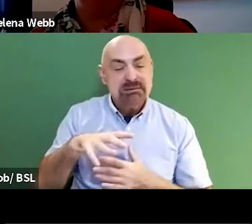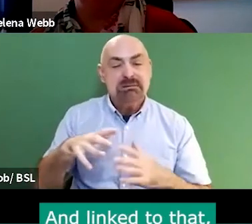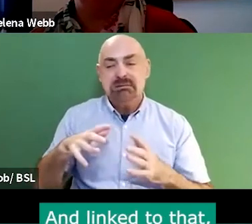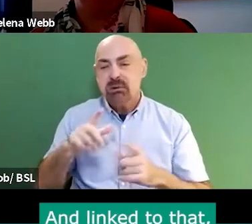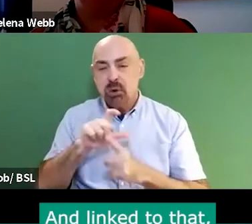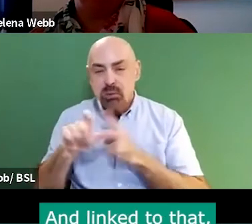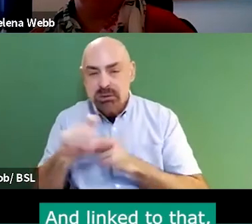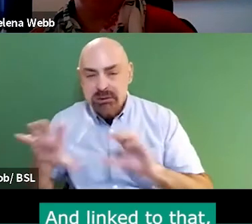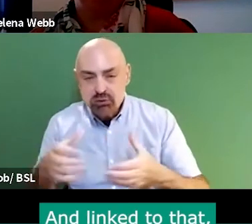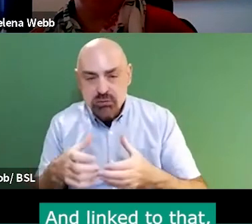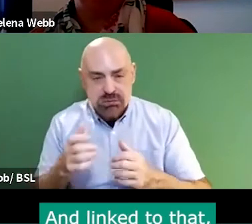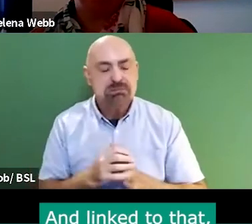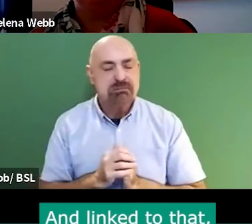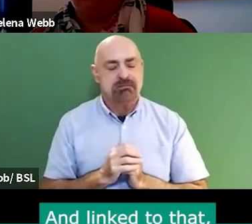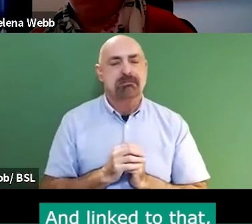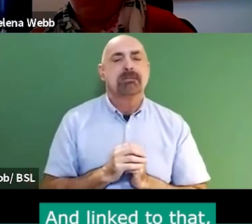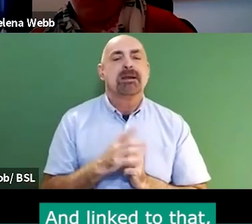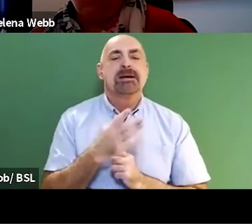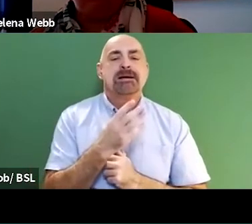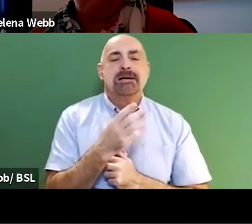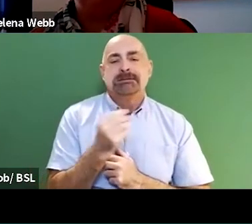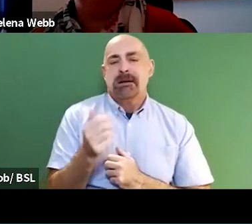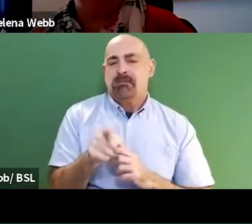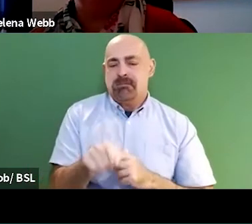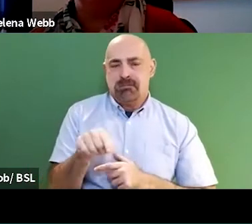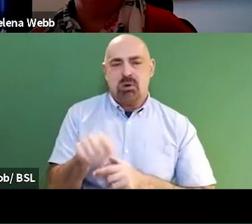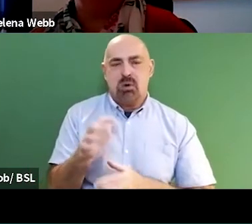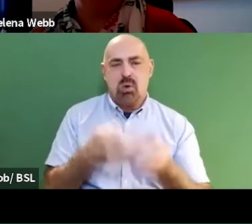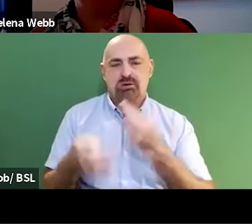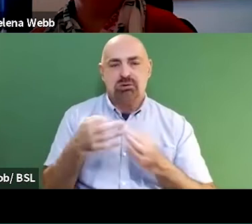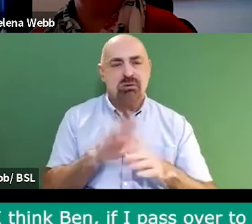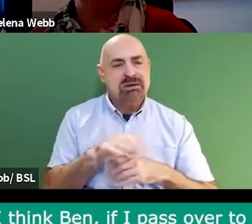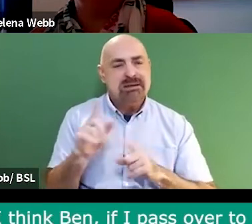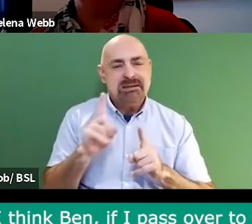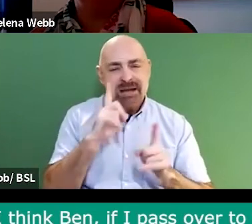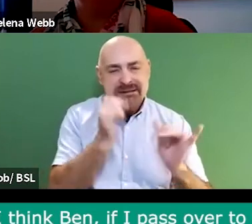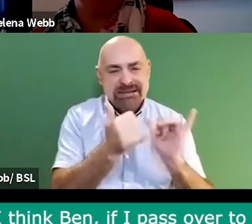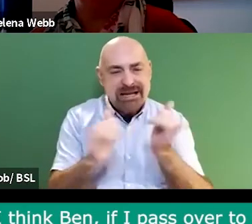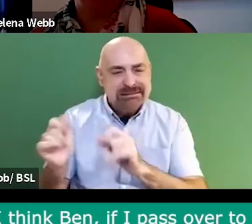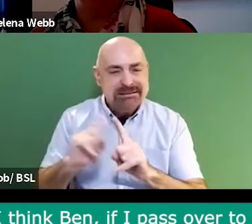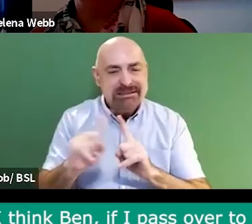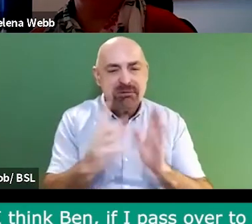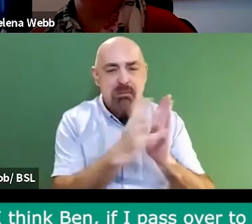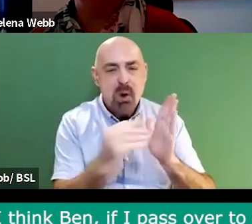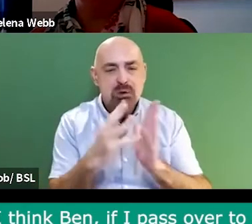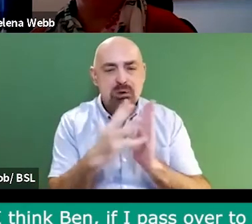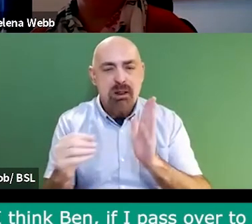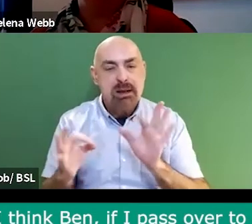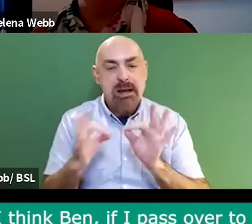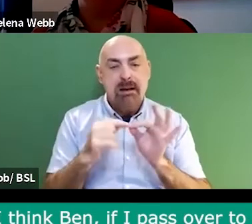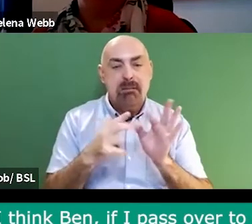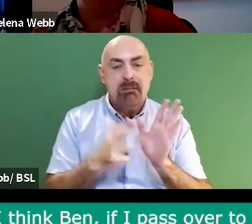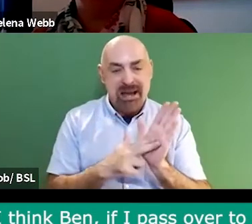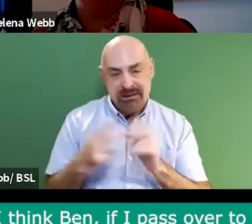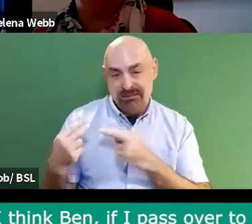And linked to that, we've had some questions about testing the different modules. So I think, Ben, if I pass